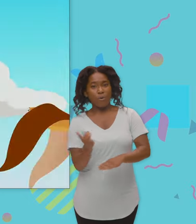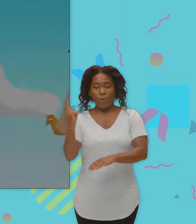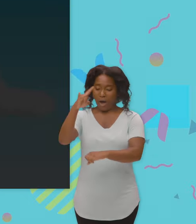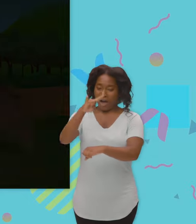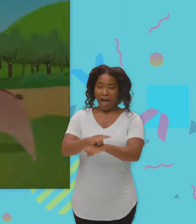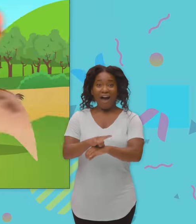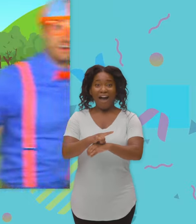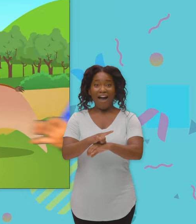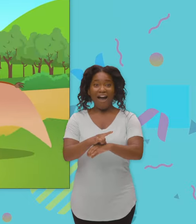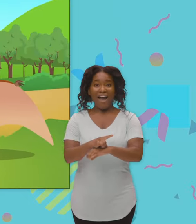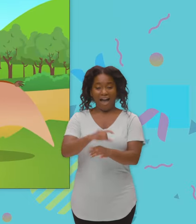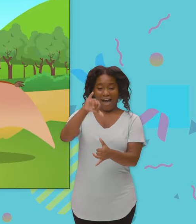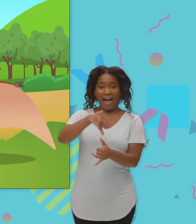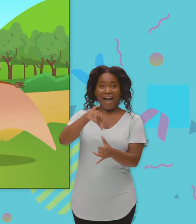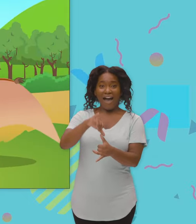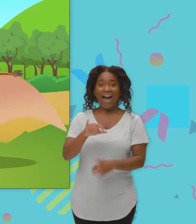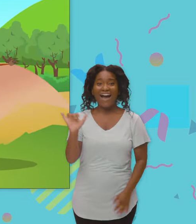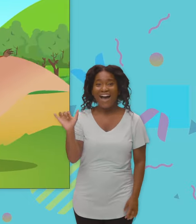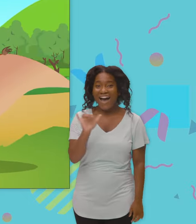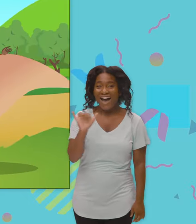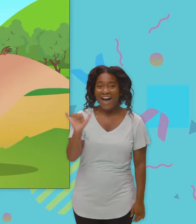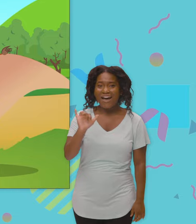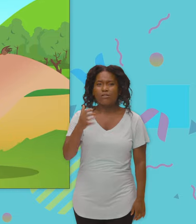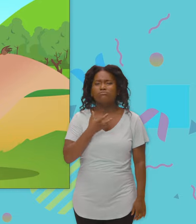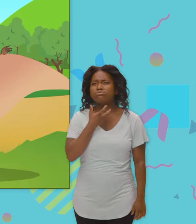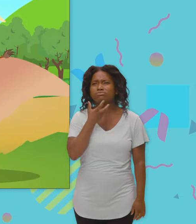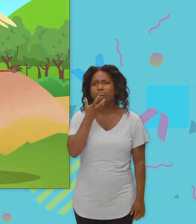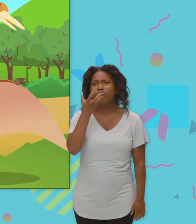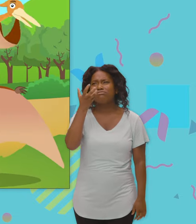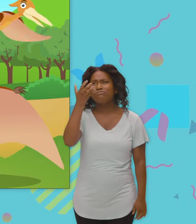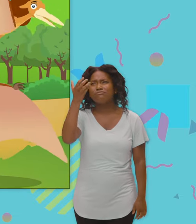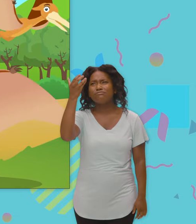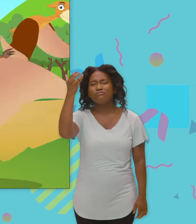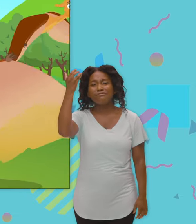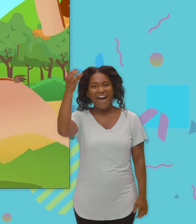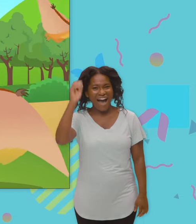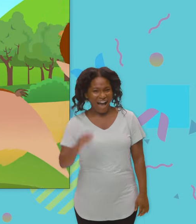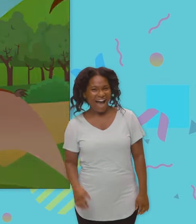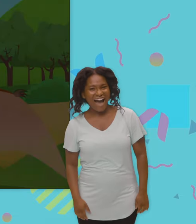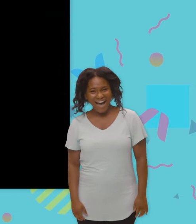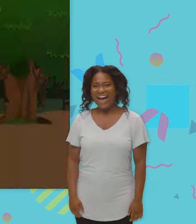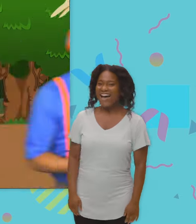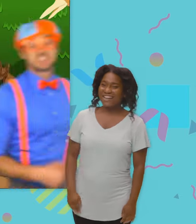up straight on the ground, they would be as tall as a giraffe.